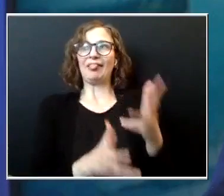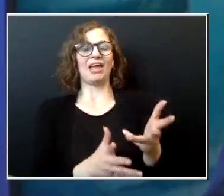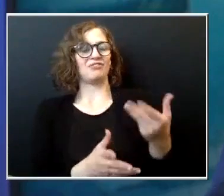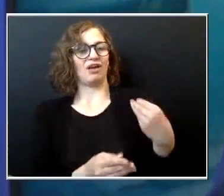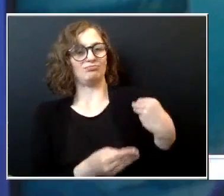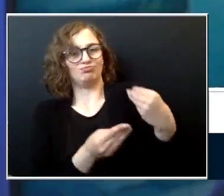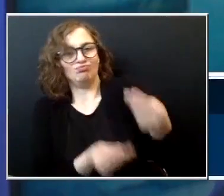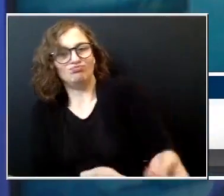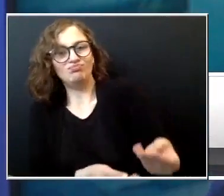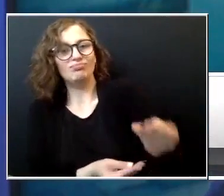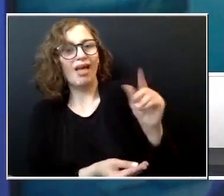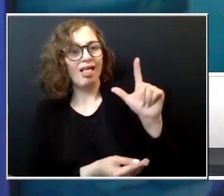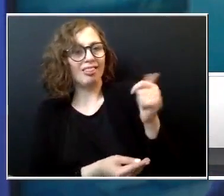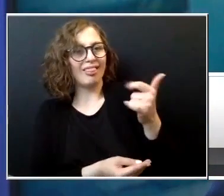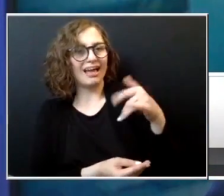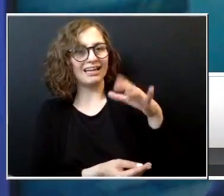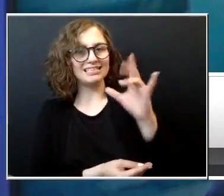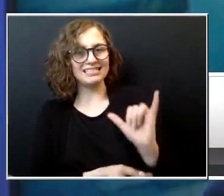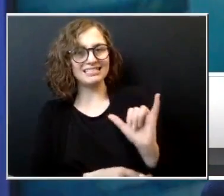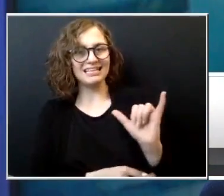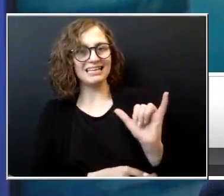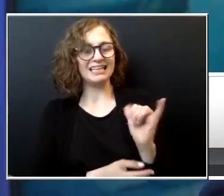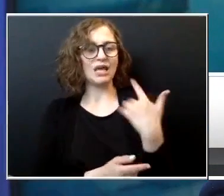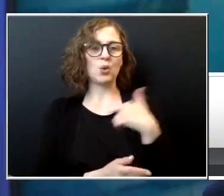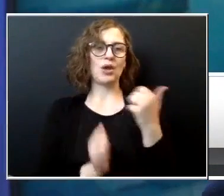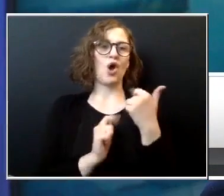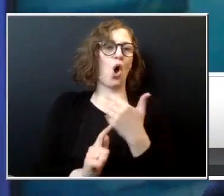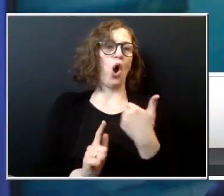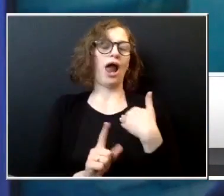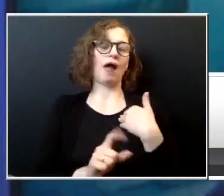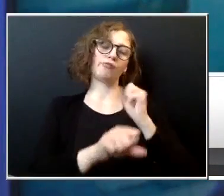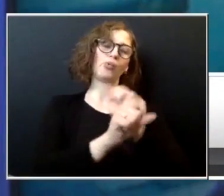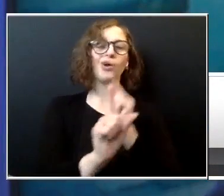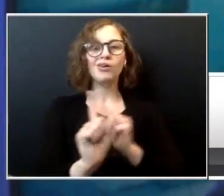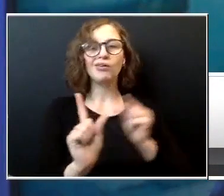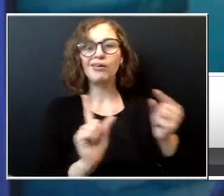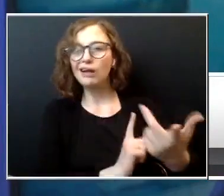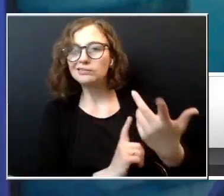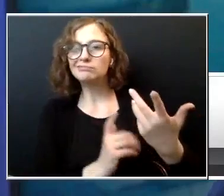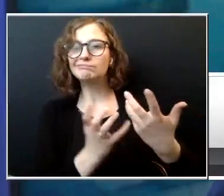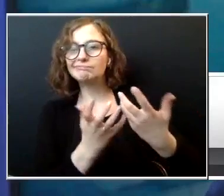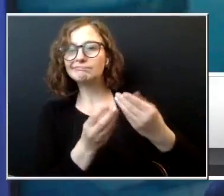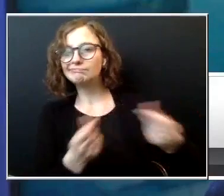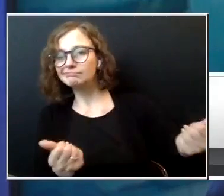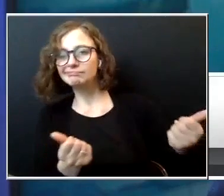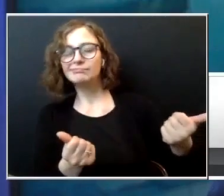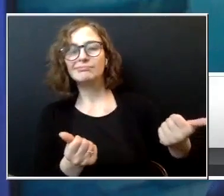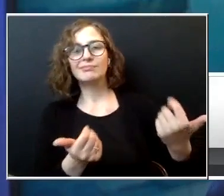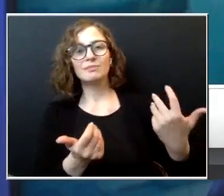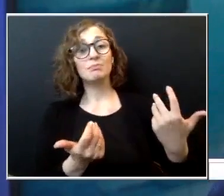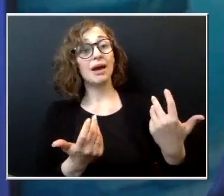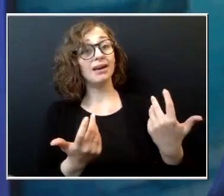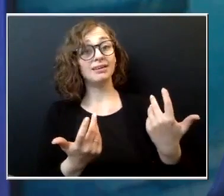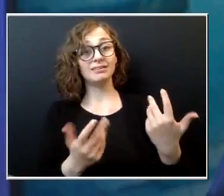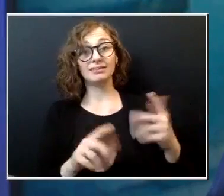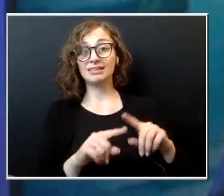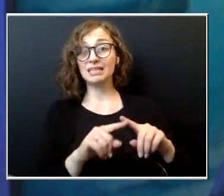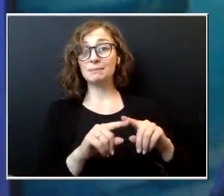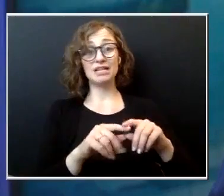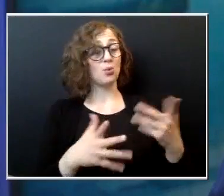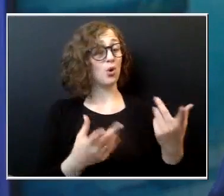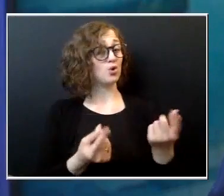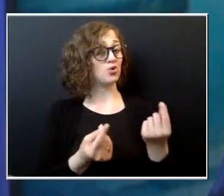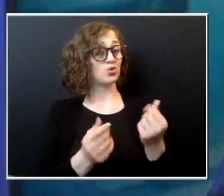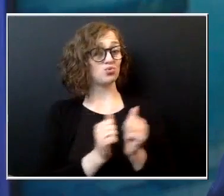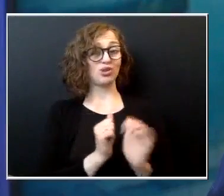idea. Like I said, we all have workarounds. It just depends on what you do with the idea. And so I say take a